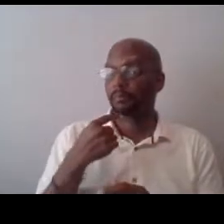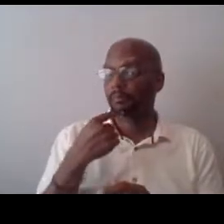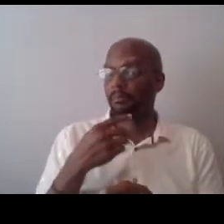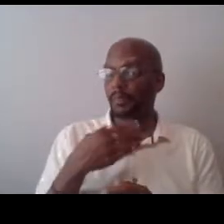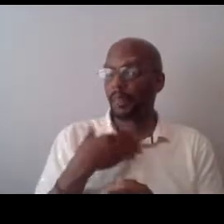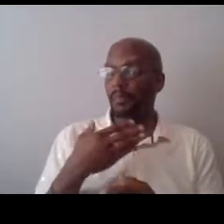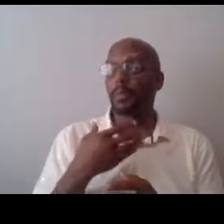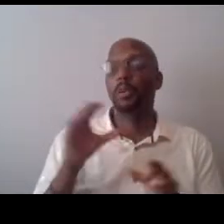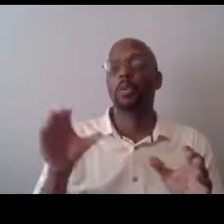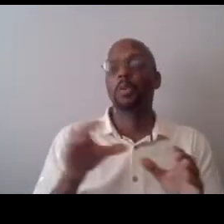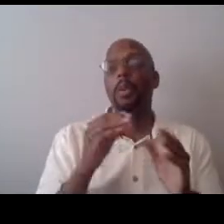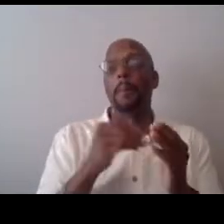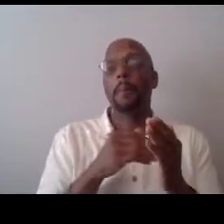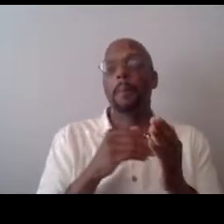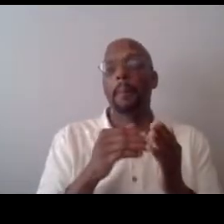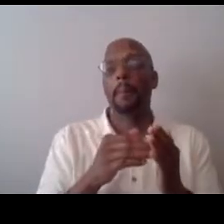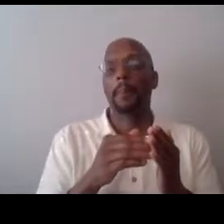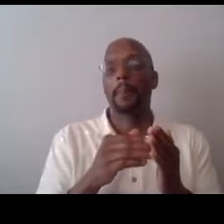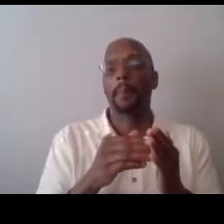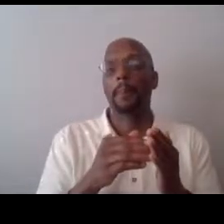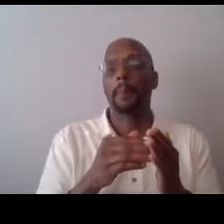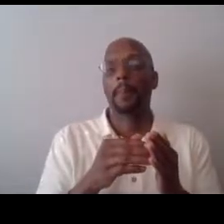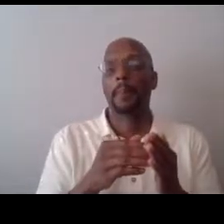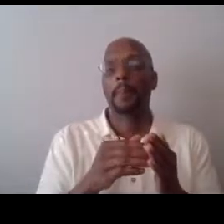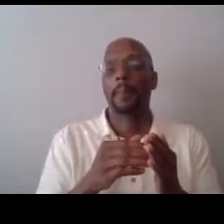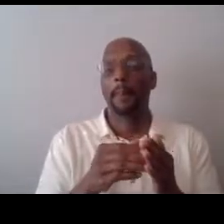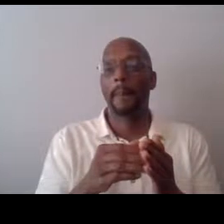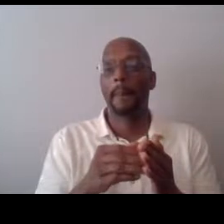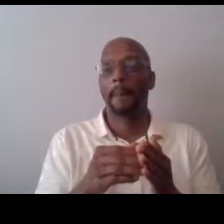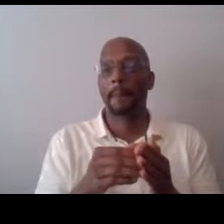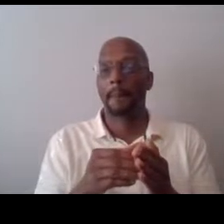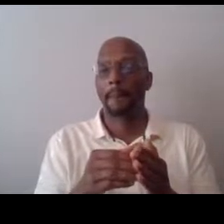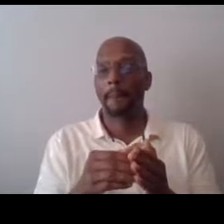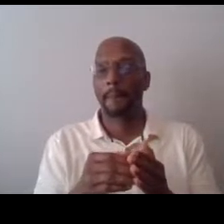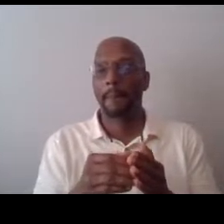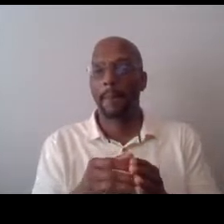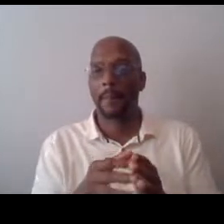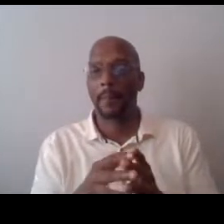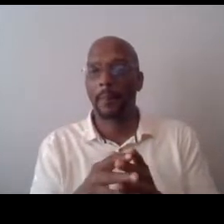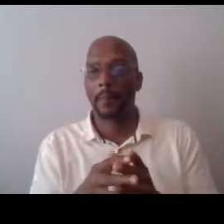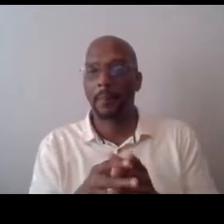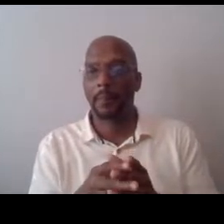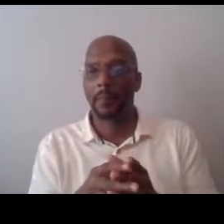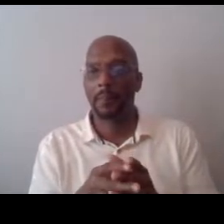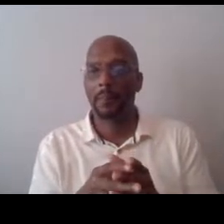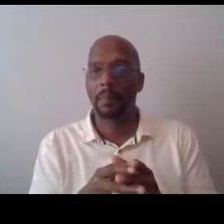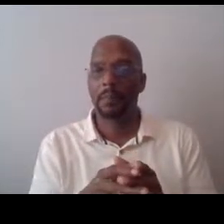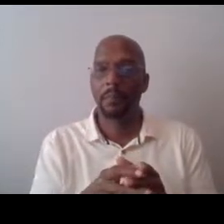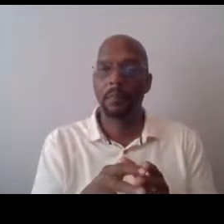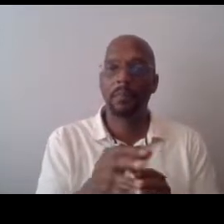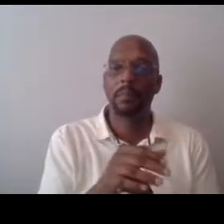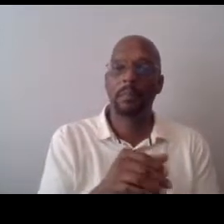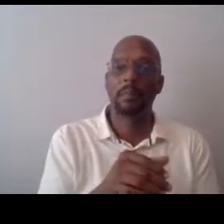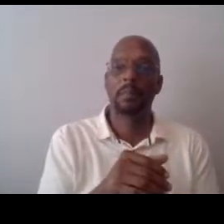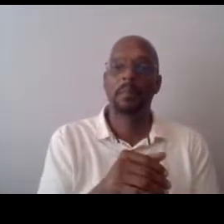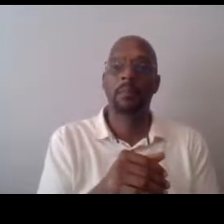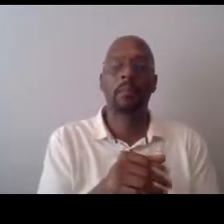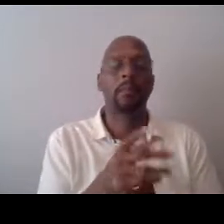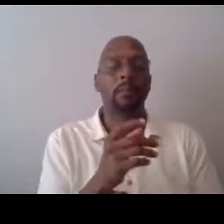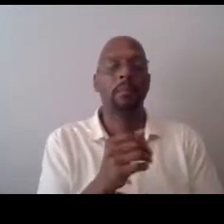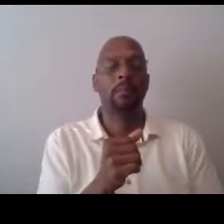many exploratory conversations, and we've taken all that feedback to kind of develop what we have now, and we're planning to, as